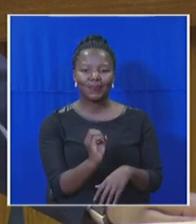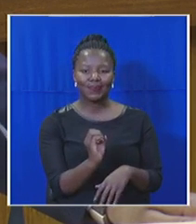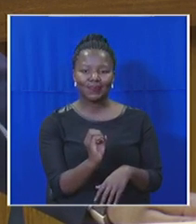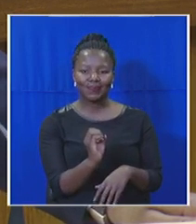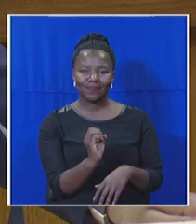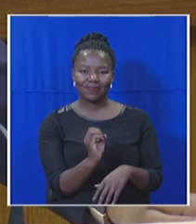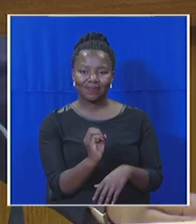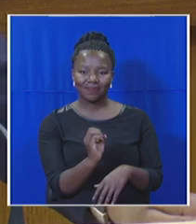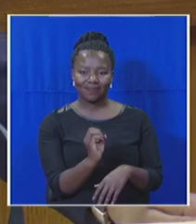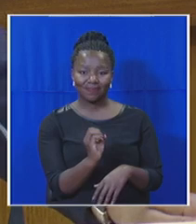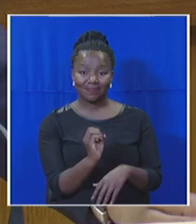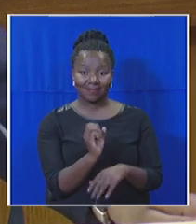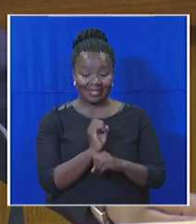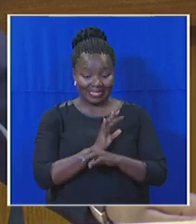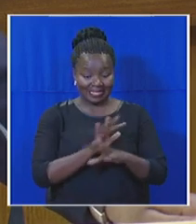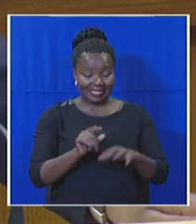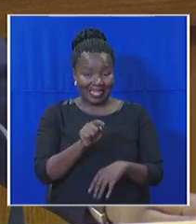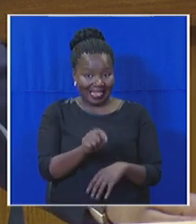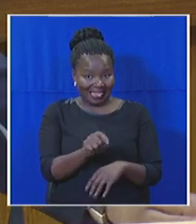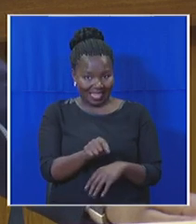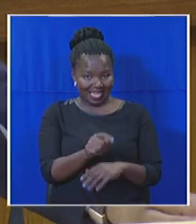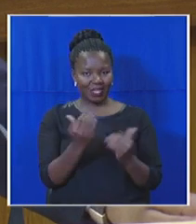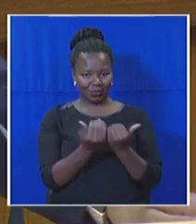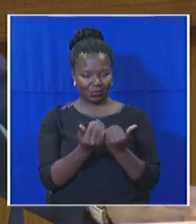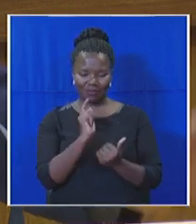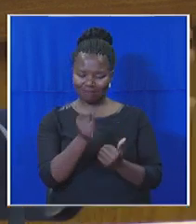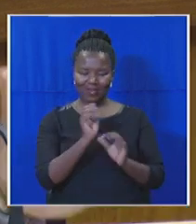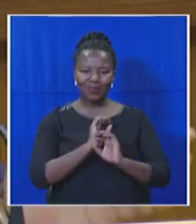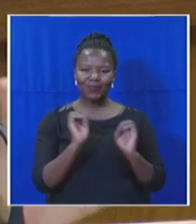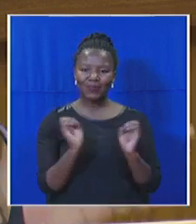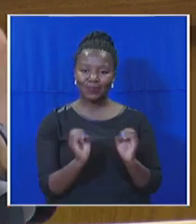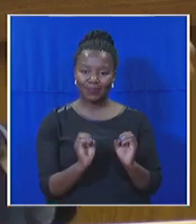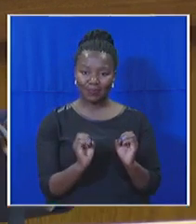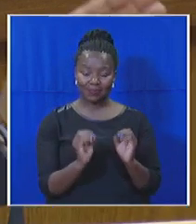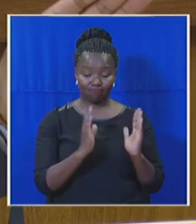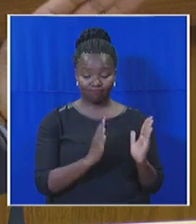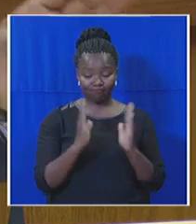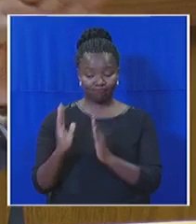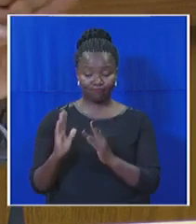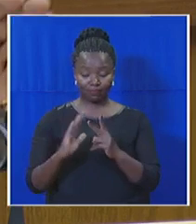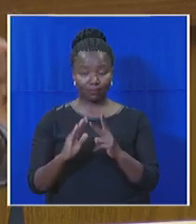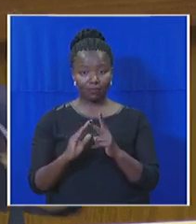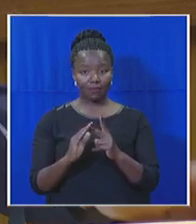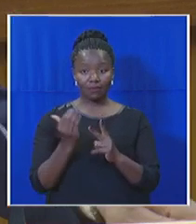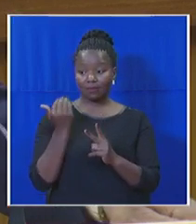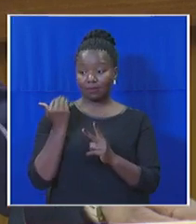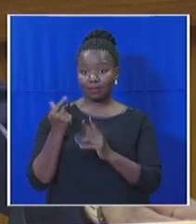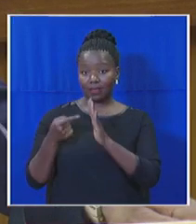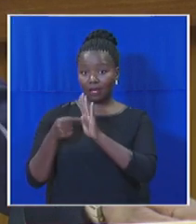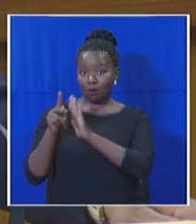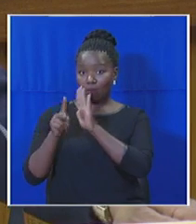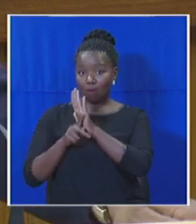free from fees as part of the implementation of that policy.